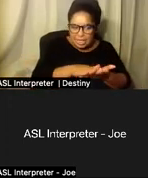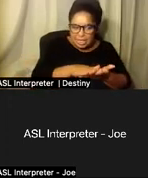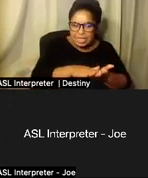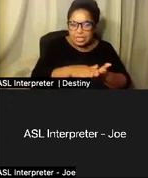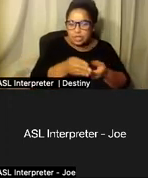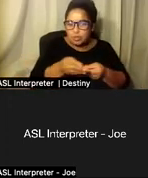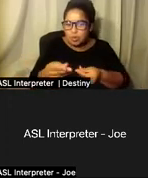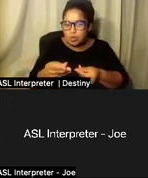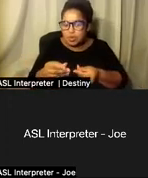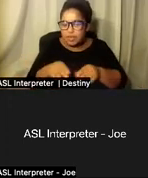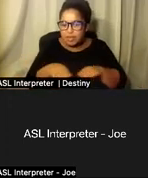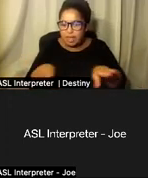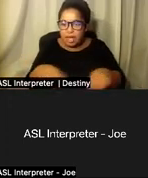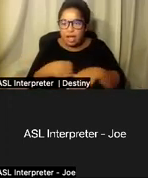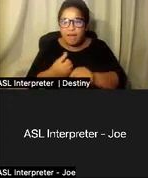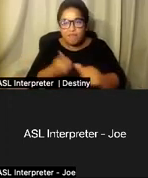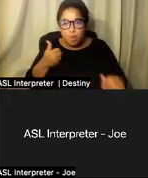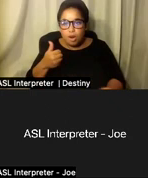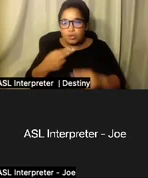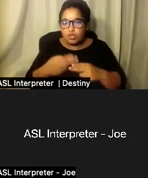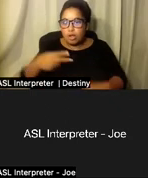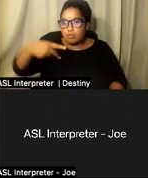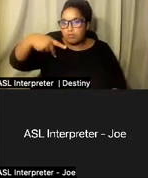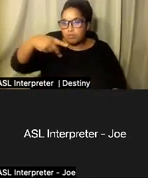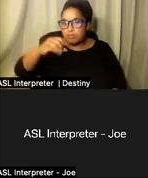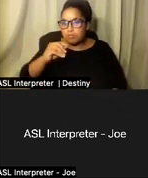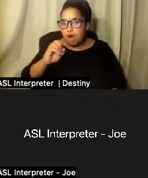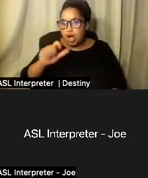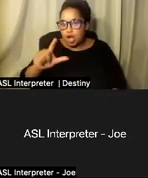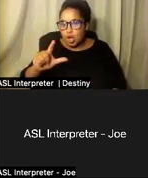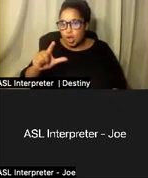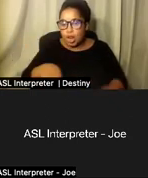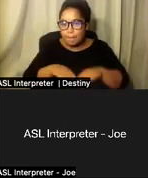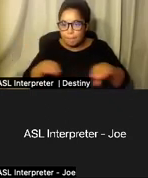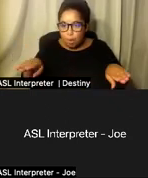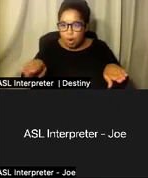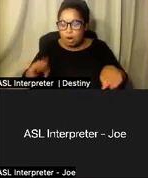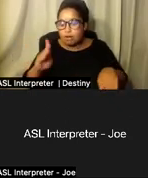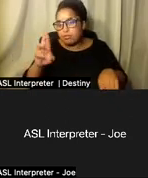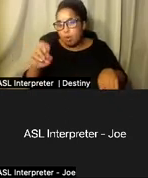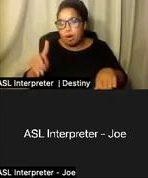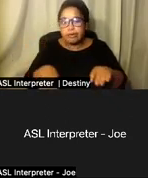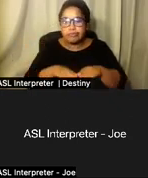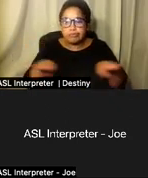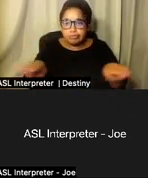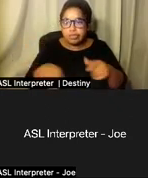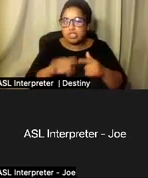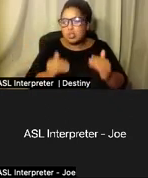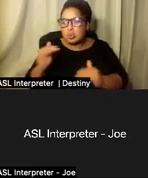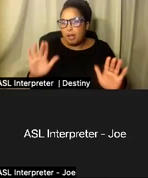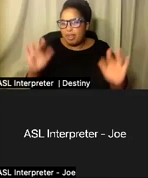from particle board or rough, unfinished wood. Particle board is typically too lightweight